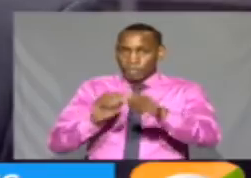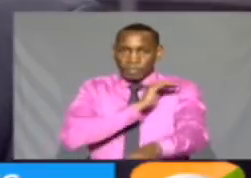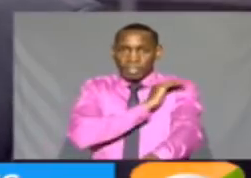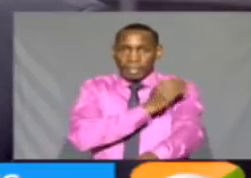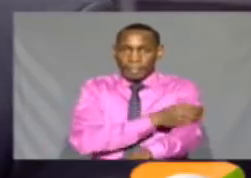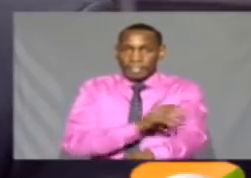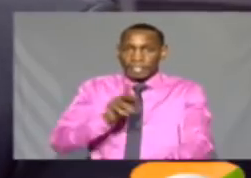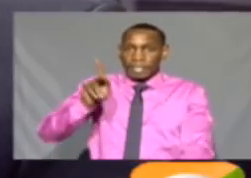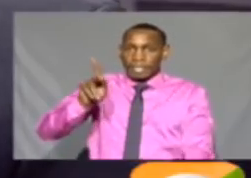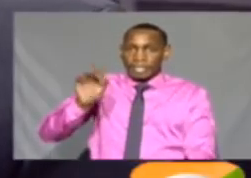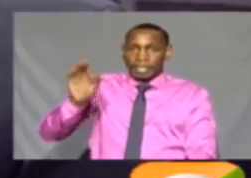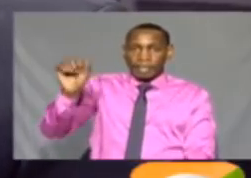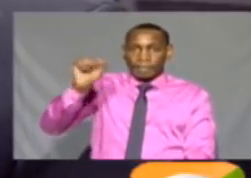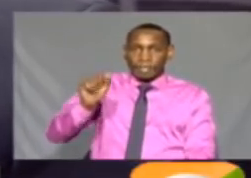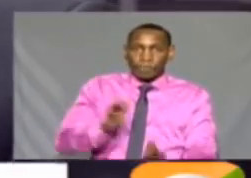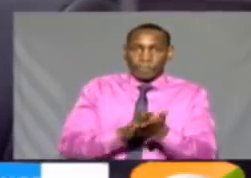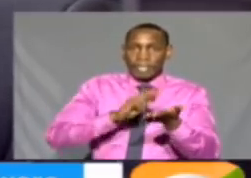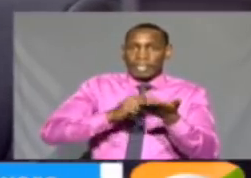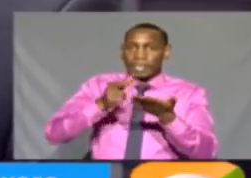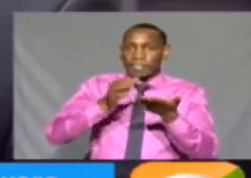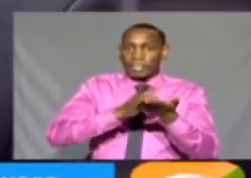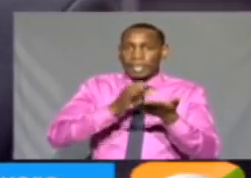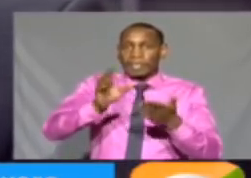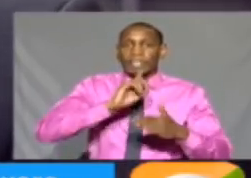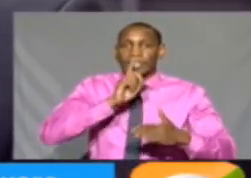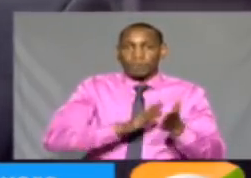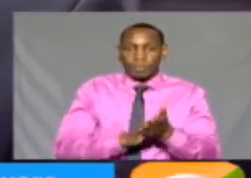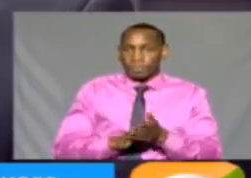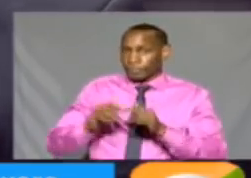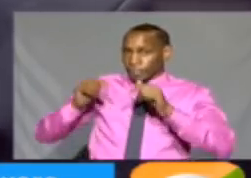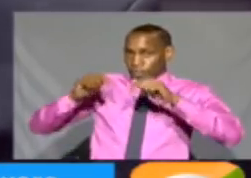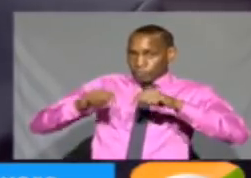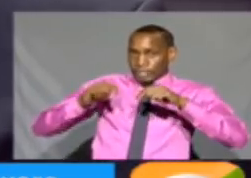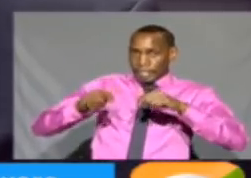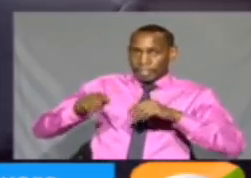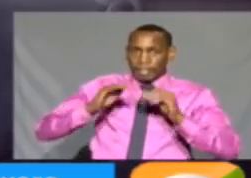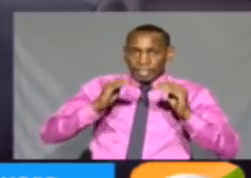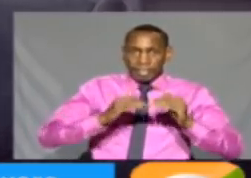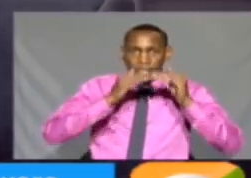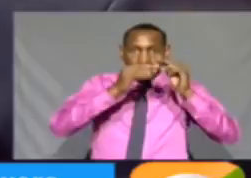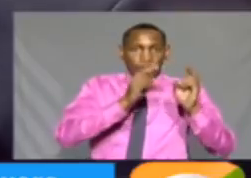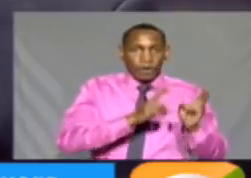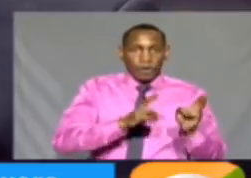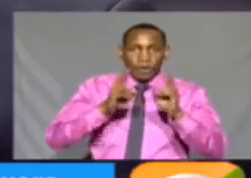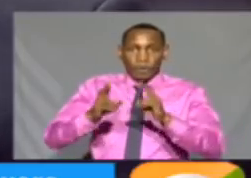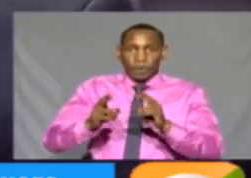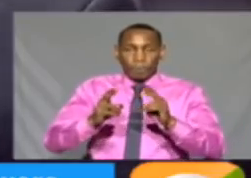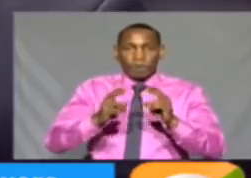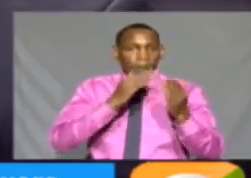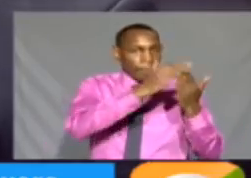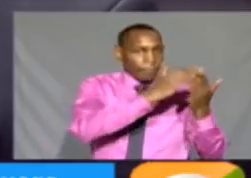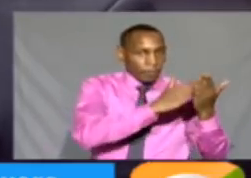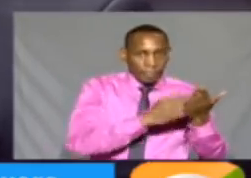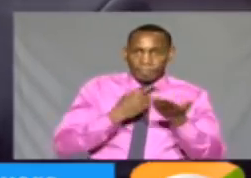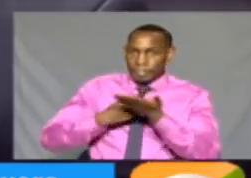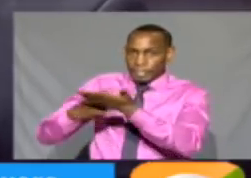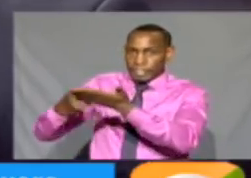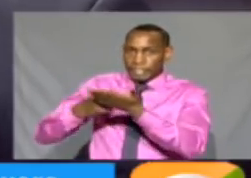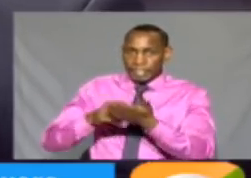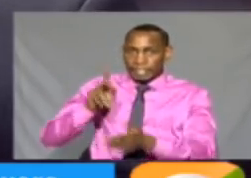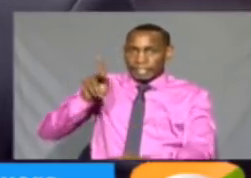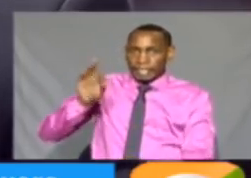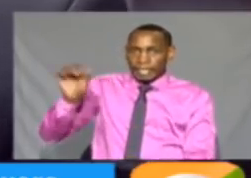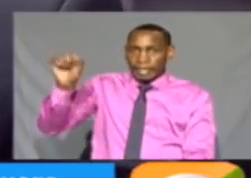Ferry Services, the amount of resources allocated, and say, today, let us adjourn normal house business, let us discuss the Kenya Ferry